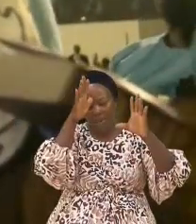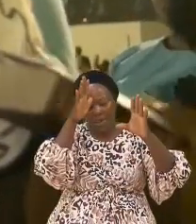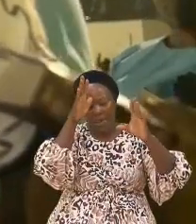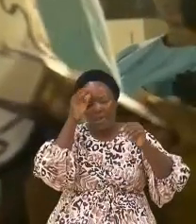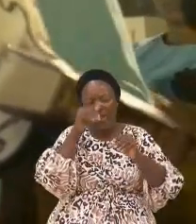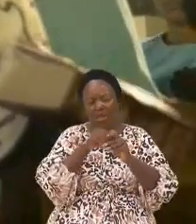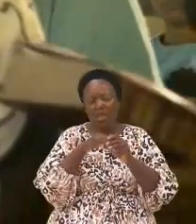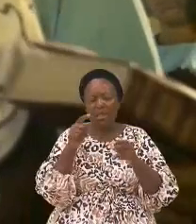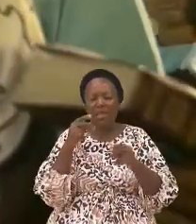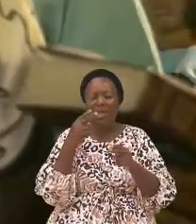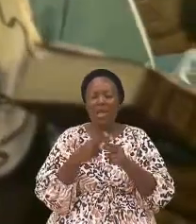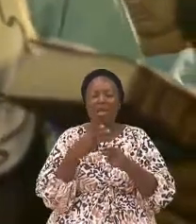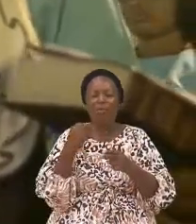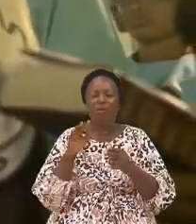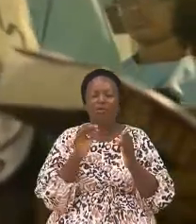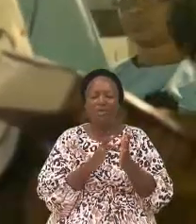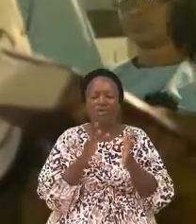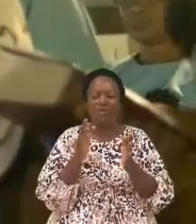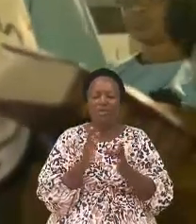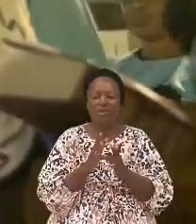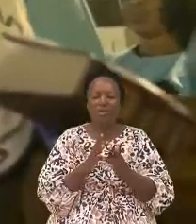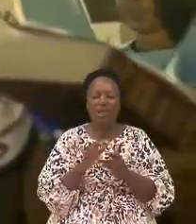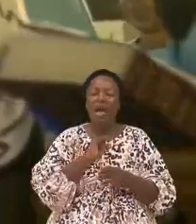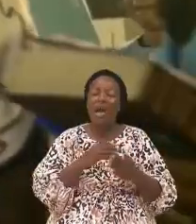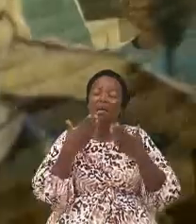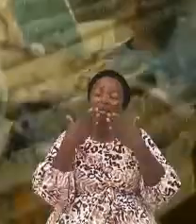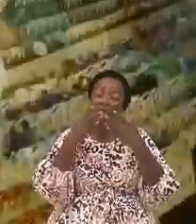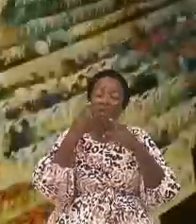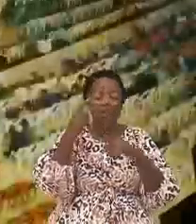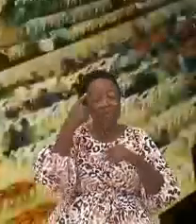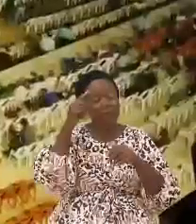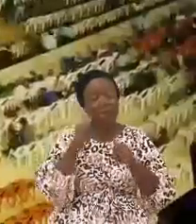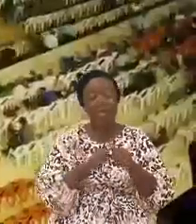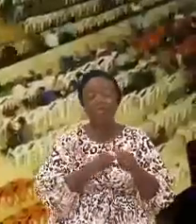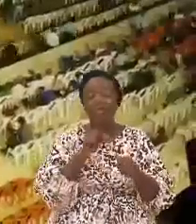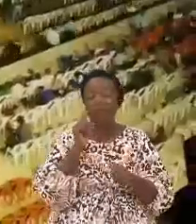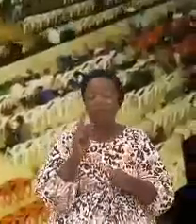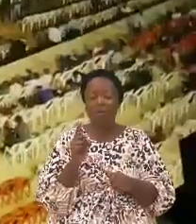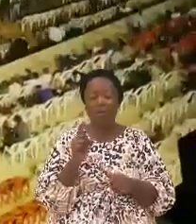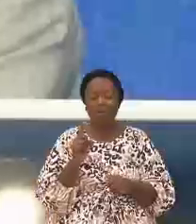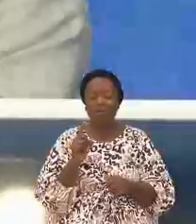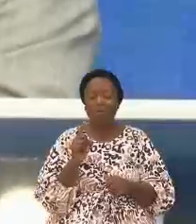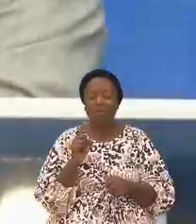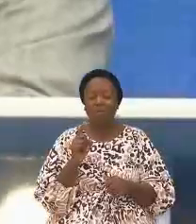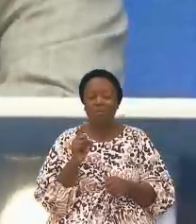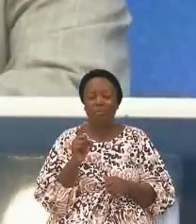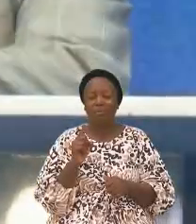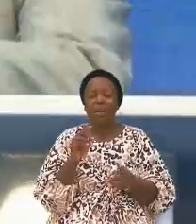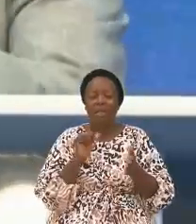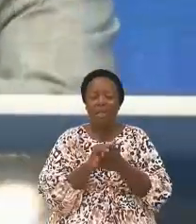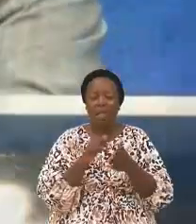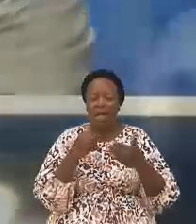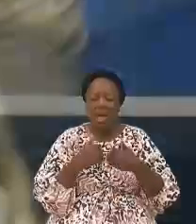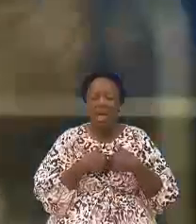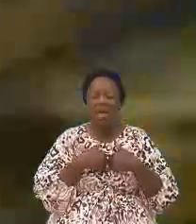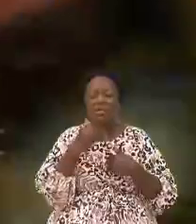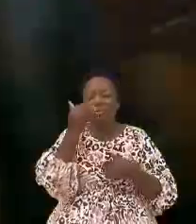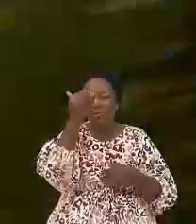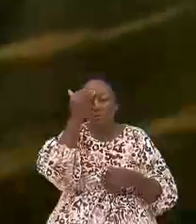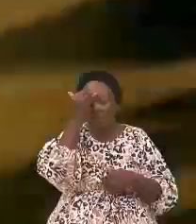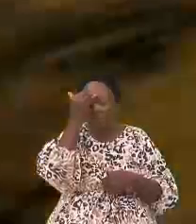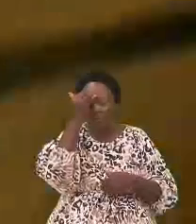I'll pray for you now. Father, in the name of Jesus, I thank you for